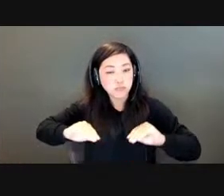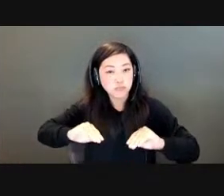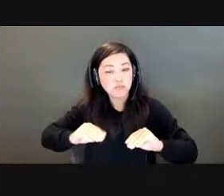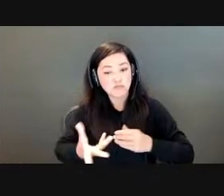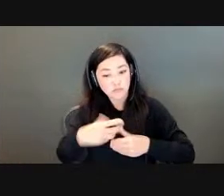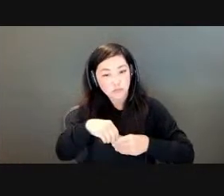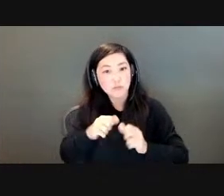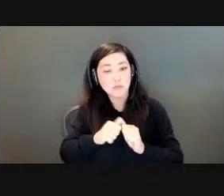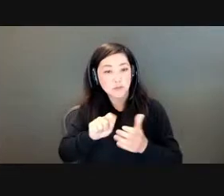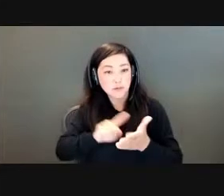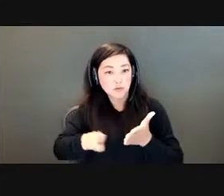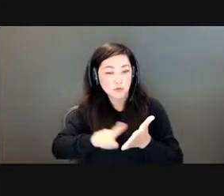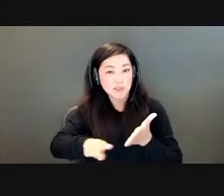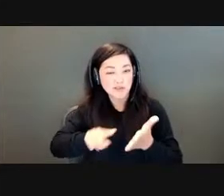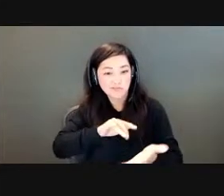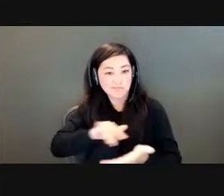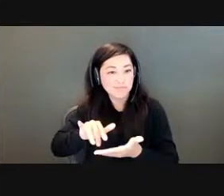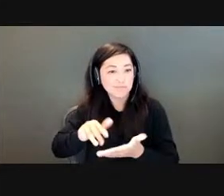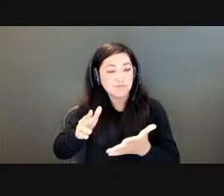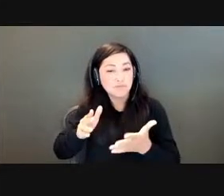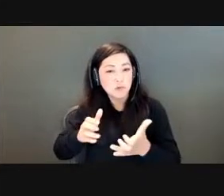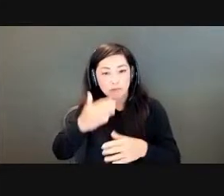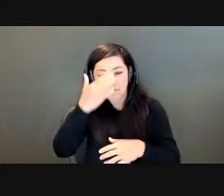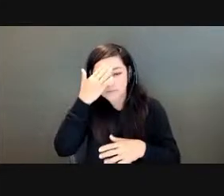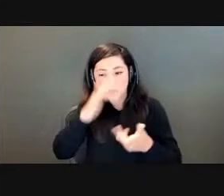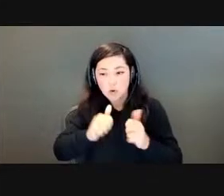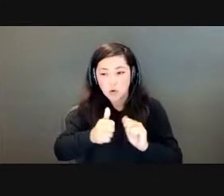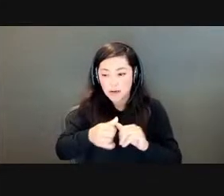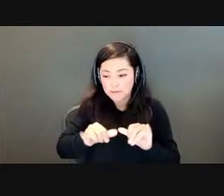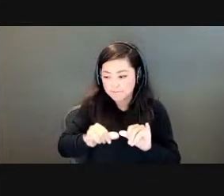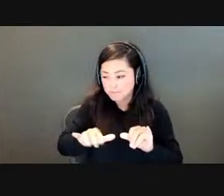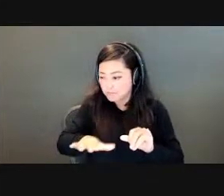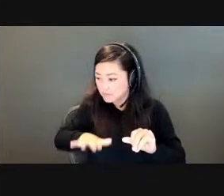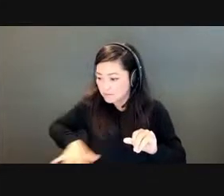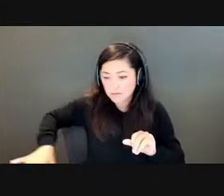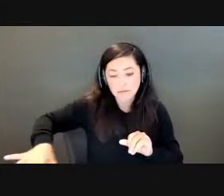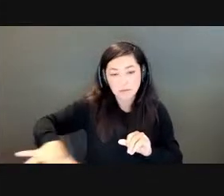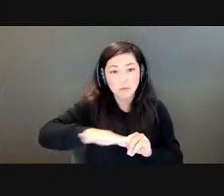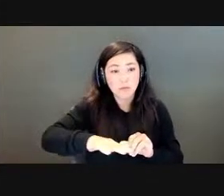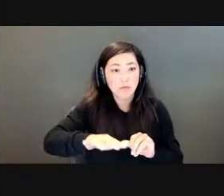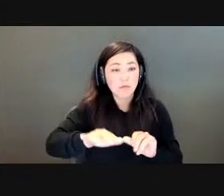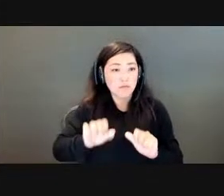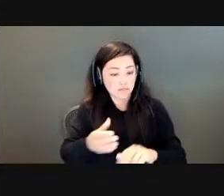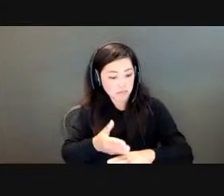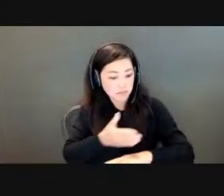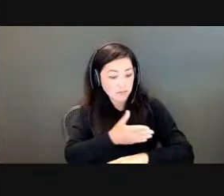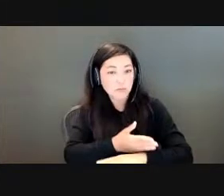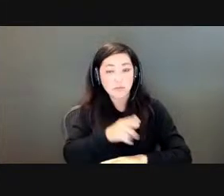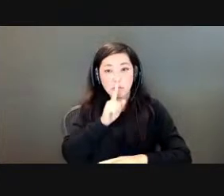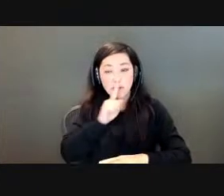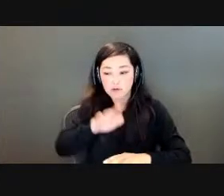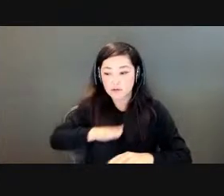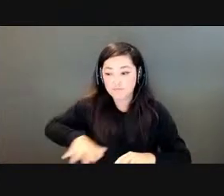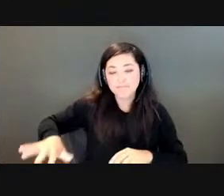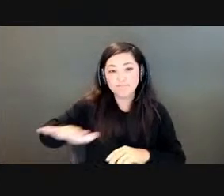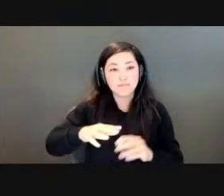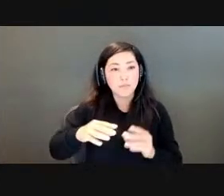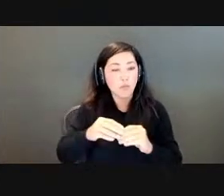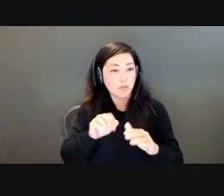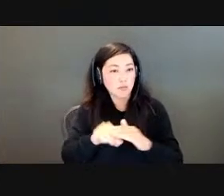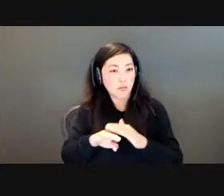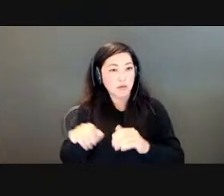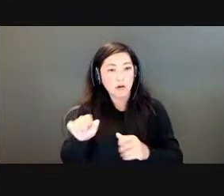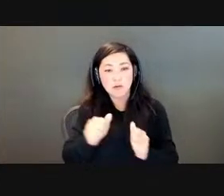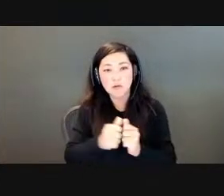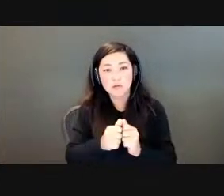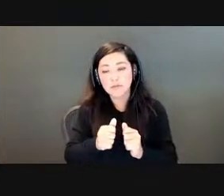study. We want to learn how dimensions of the spaces you use can be improved to make public spaces more accessible to navigate. Findings